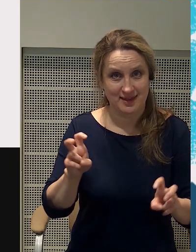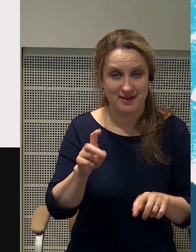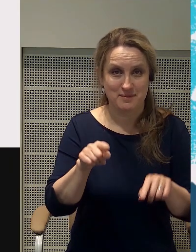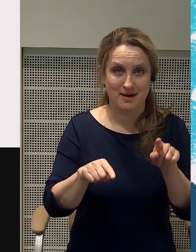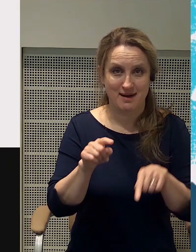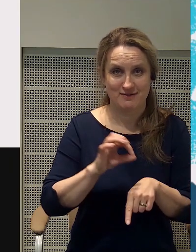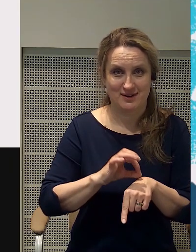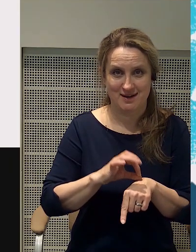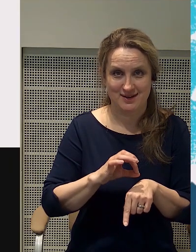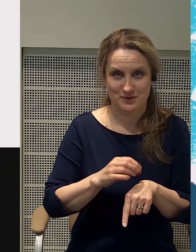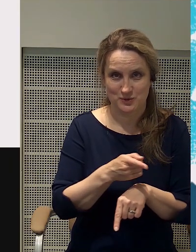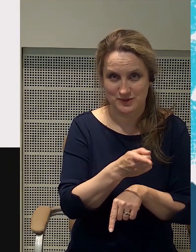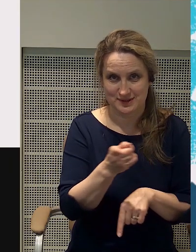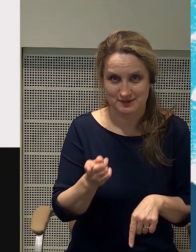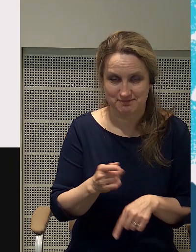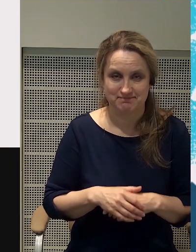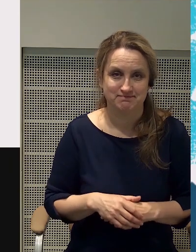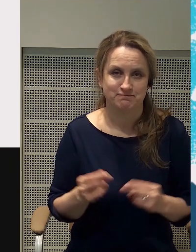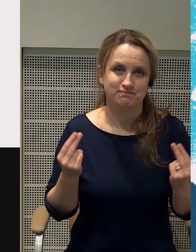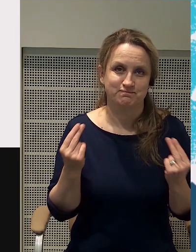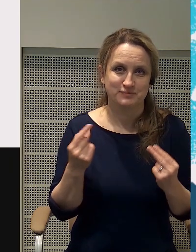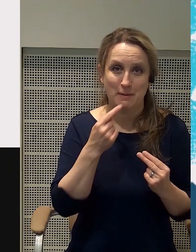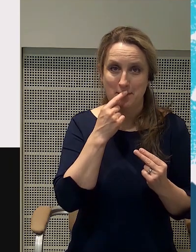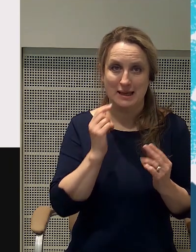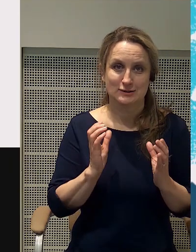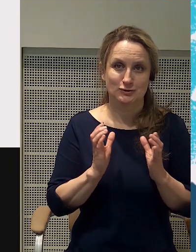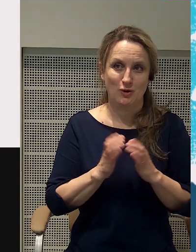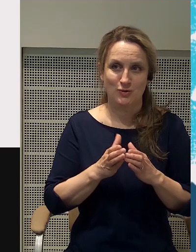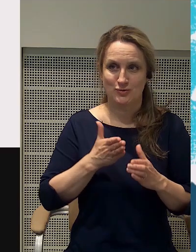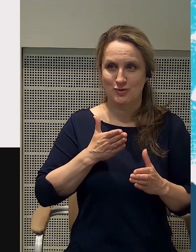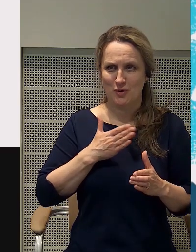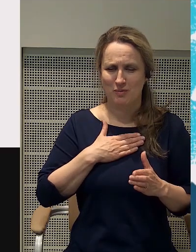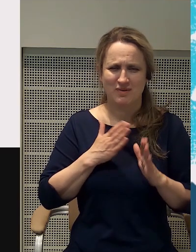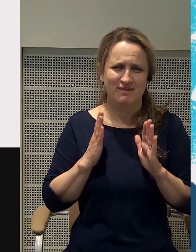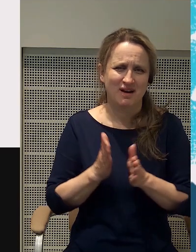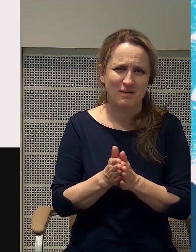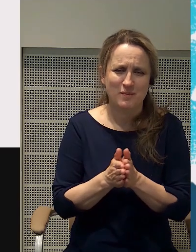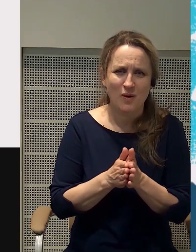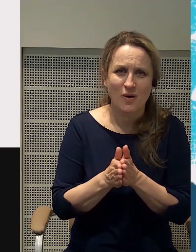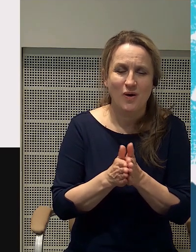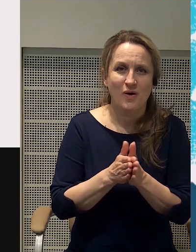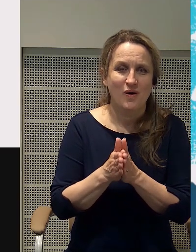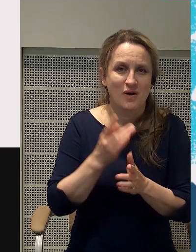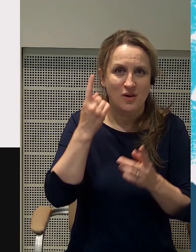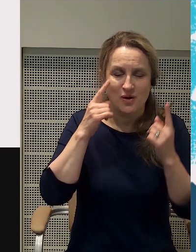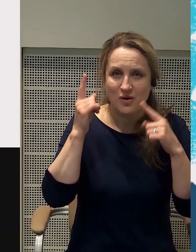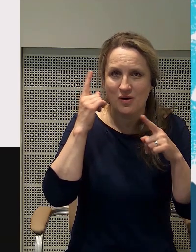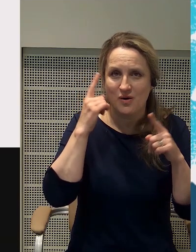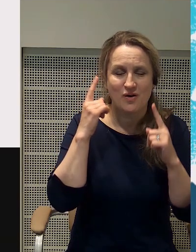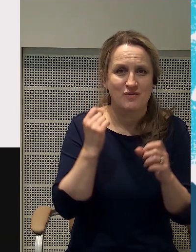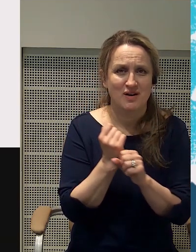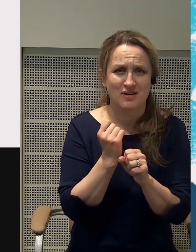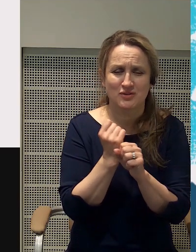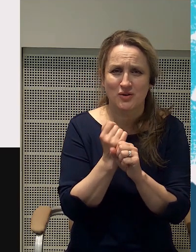being so motivated and creative, because working with patient groups and different stakeholders represent plenty